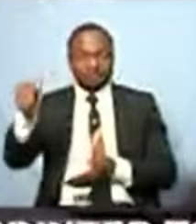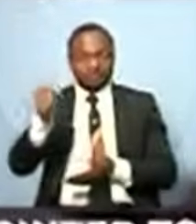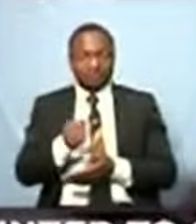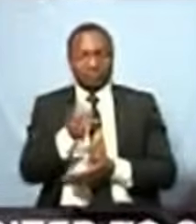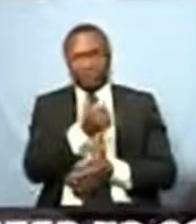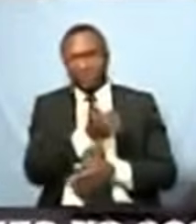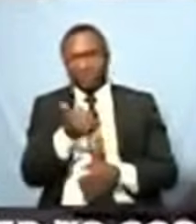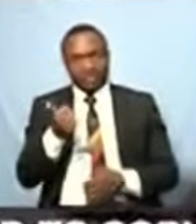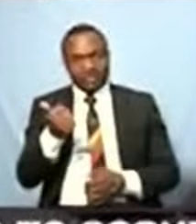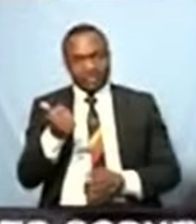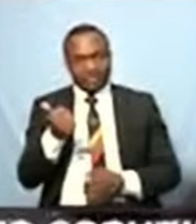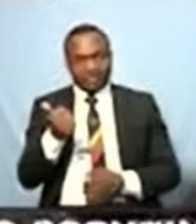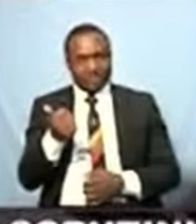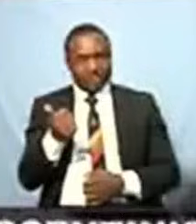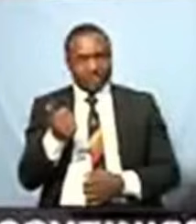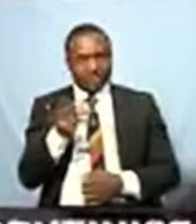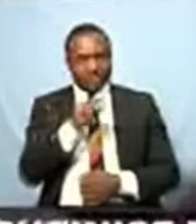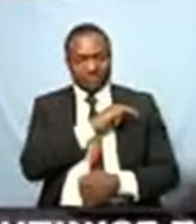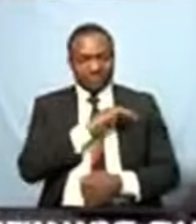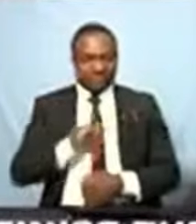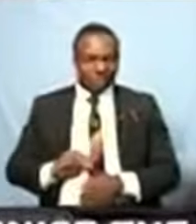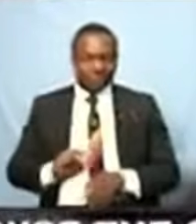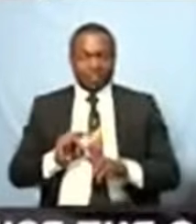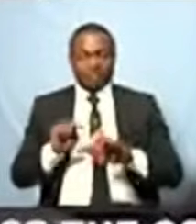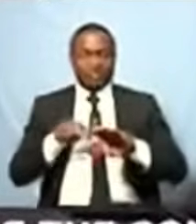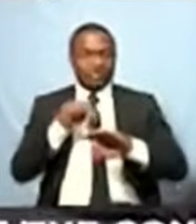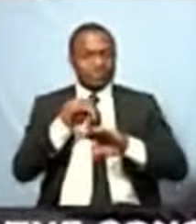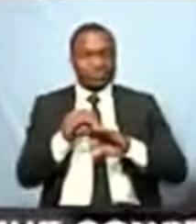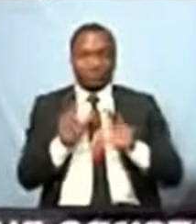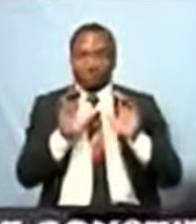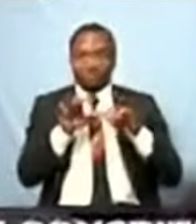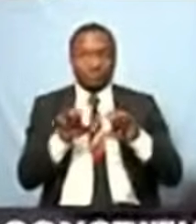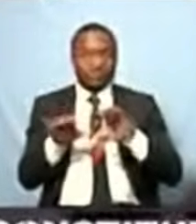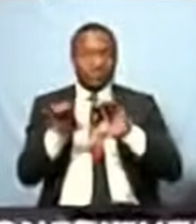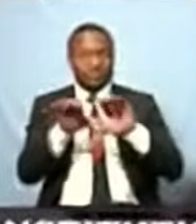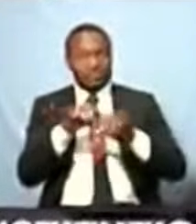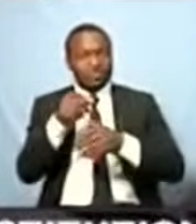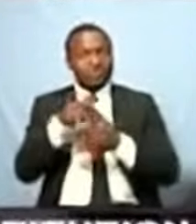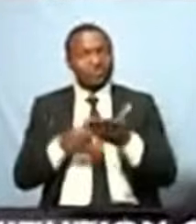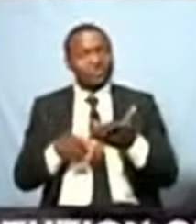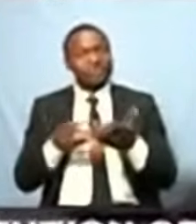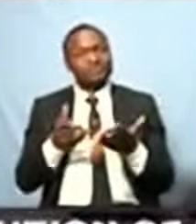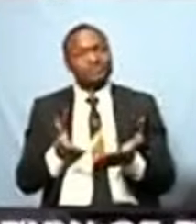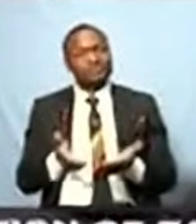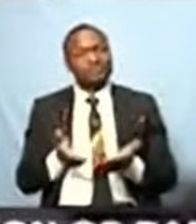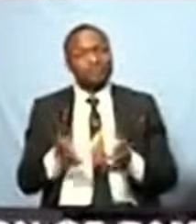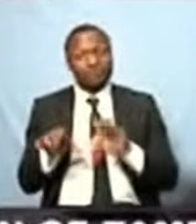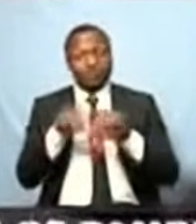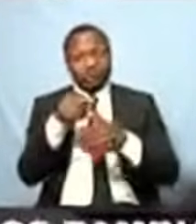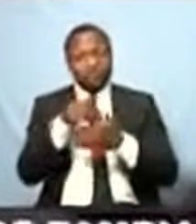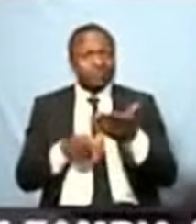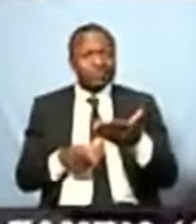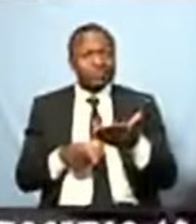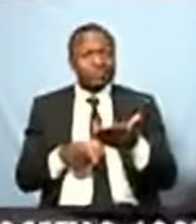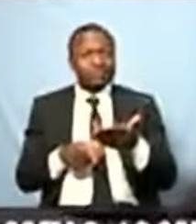of the members of the National Assembly. To do what? To do what?